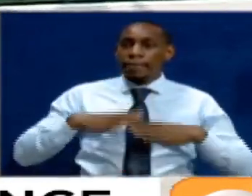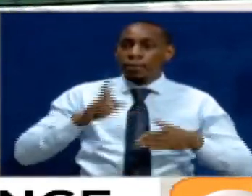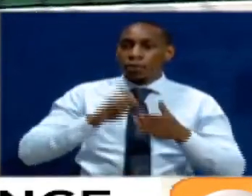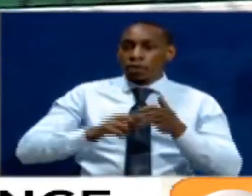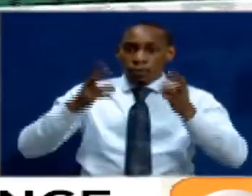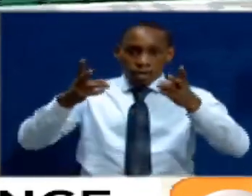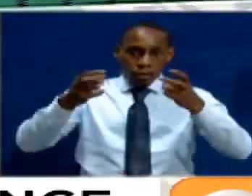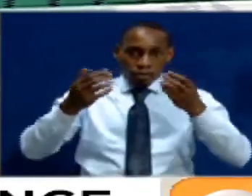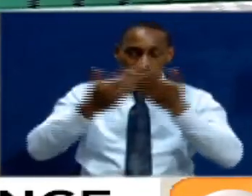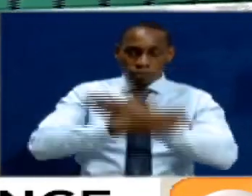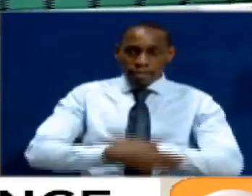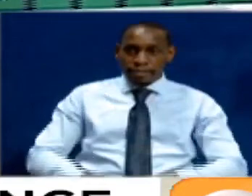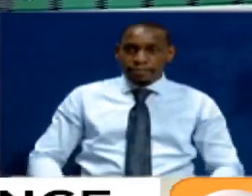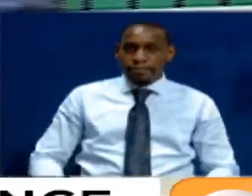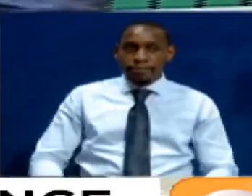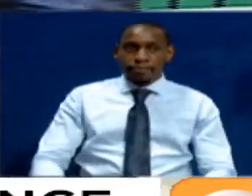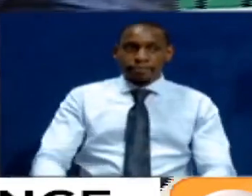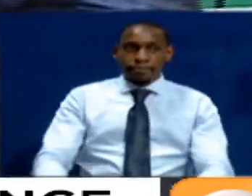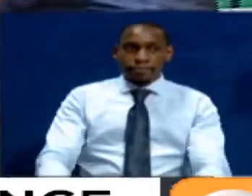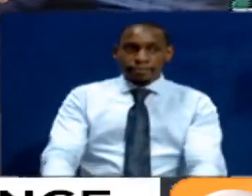people listening, watching tonight? Thank you.